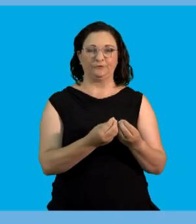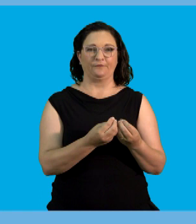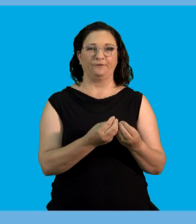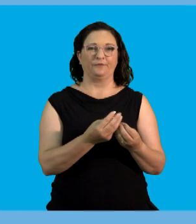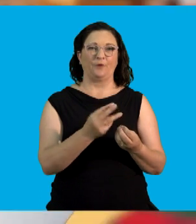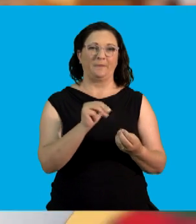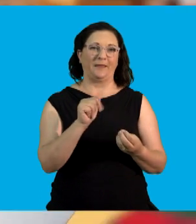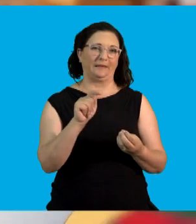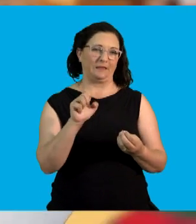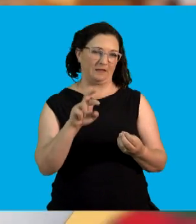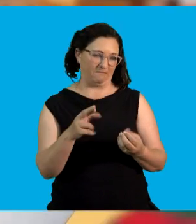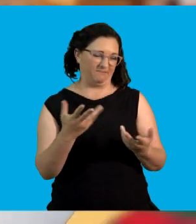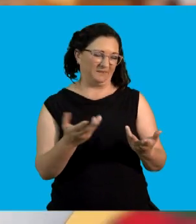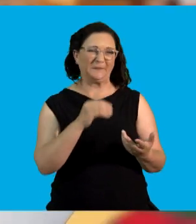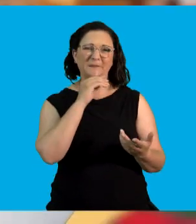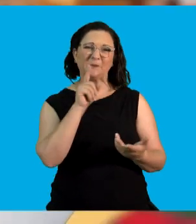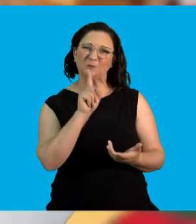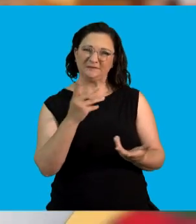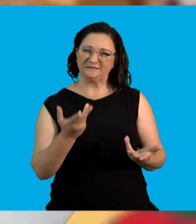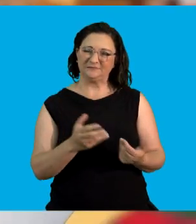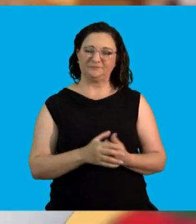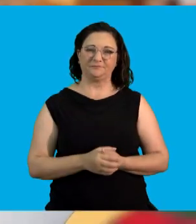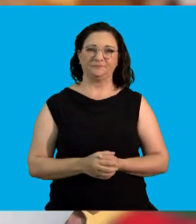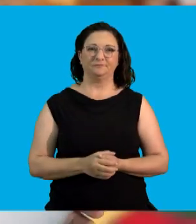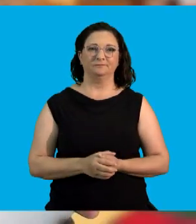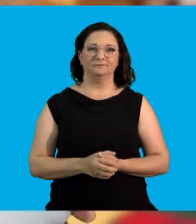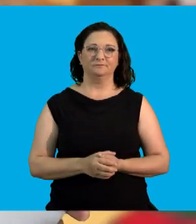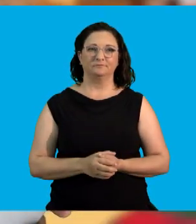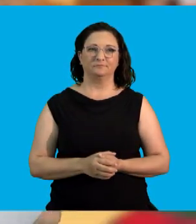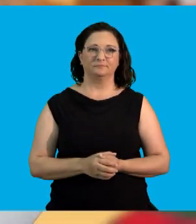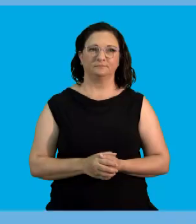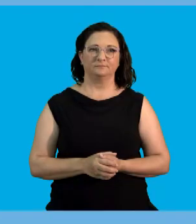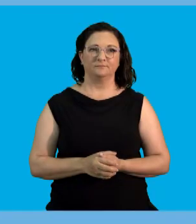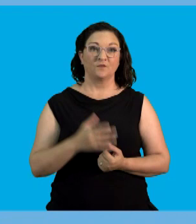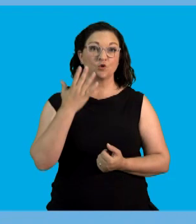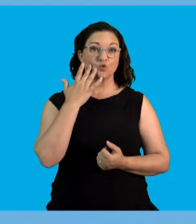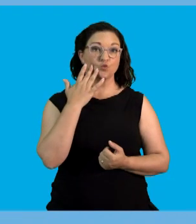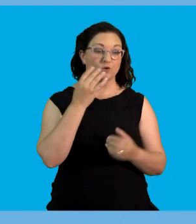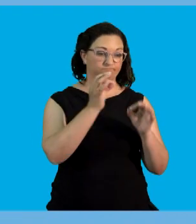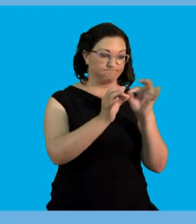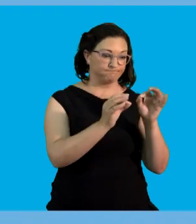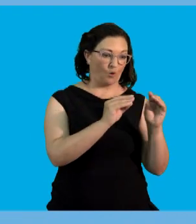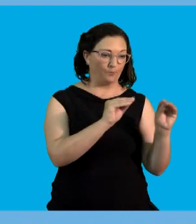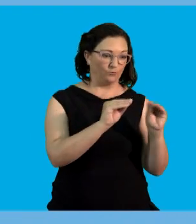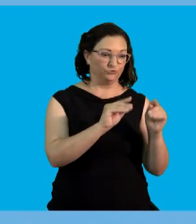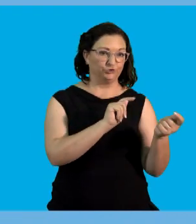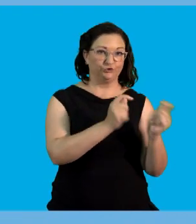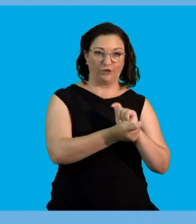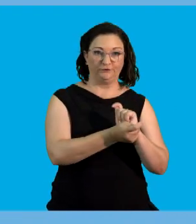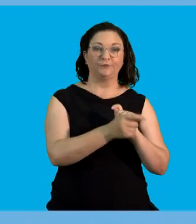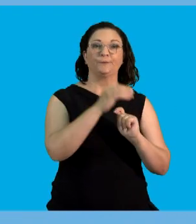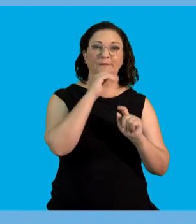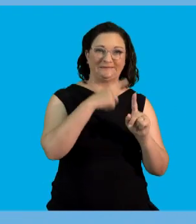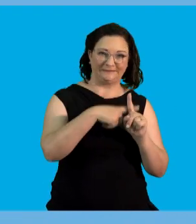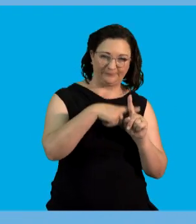matter. So what do we mean by that and what is it? We need to know that if the motion of the particle changes,